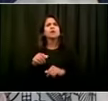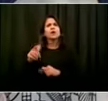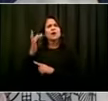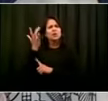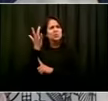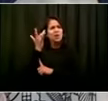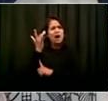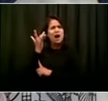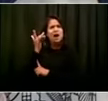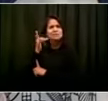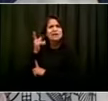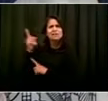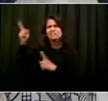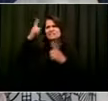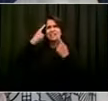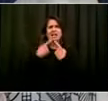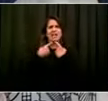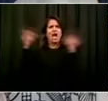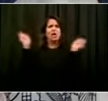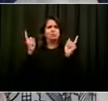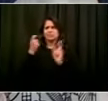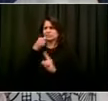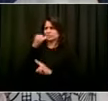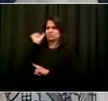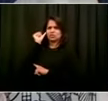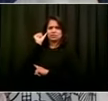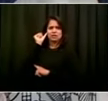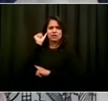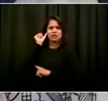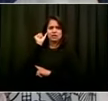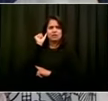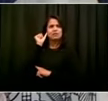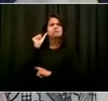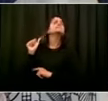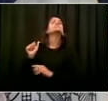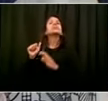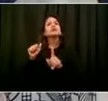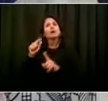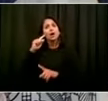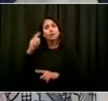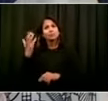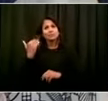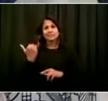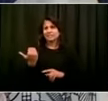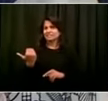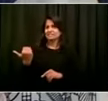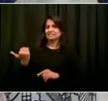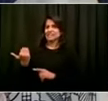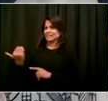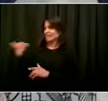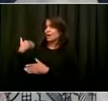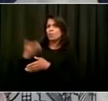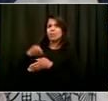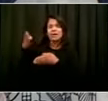Orthodox Jews had no access to media, to electronics. None of us knew about this announcement until Sunday